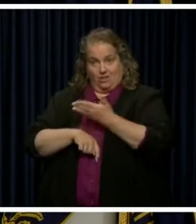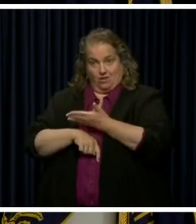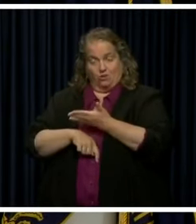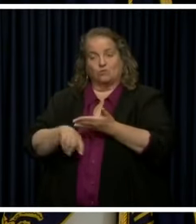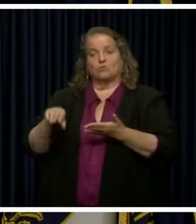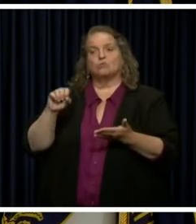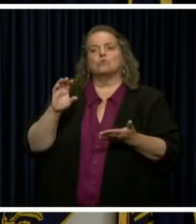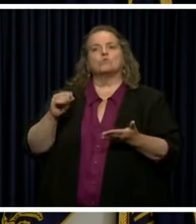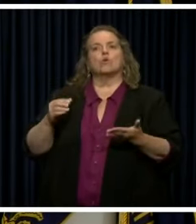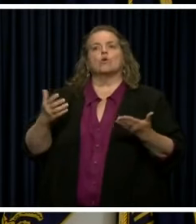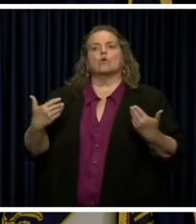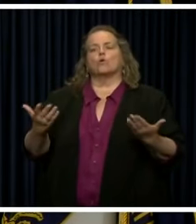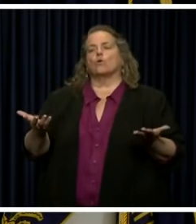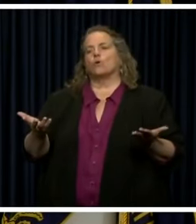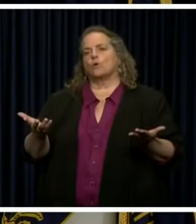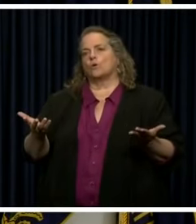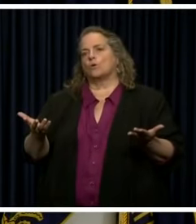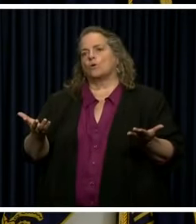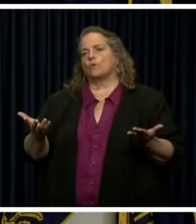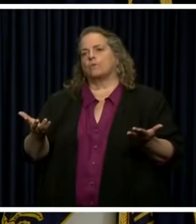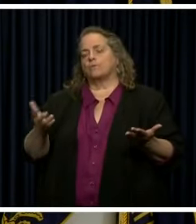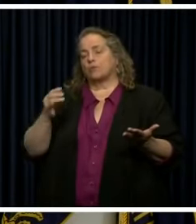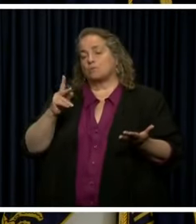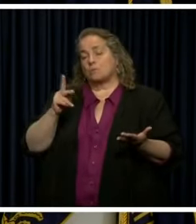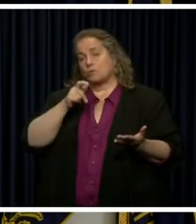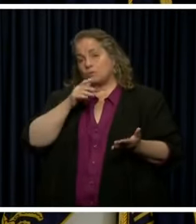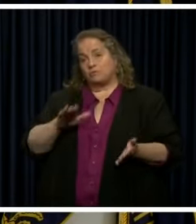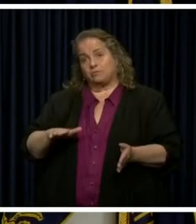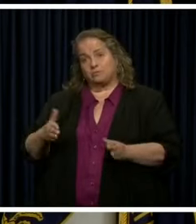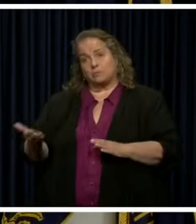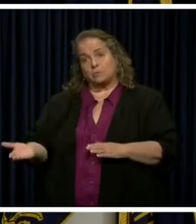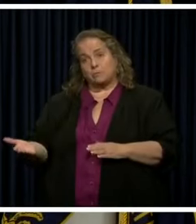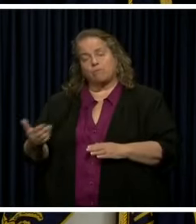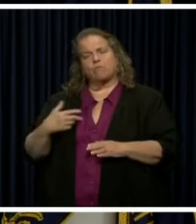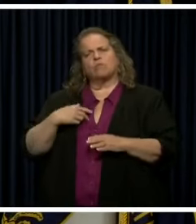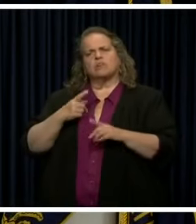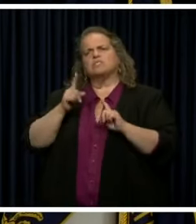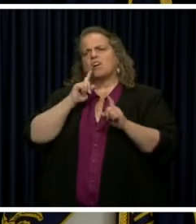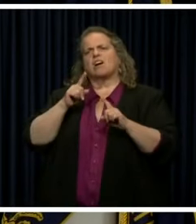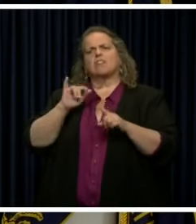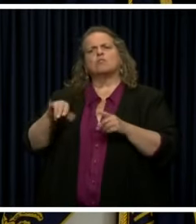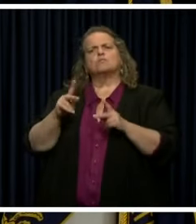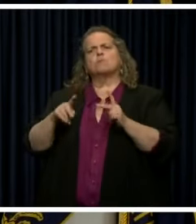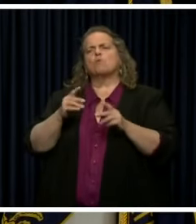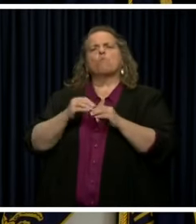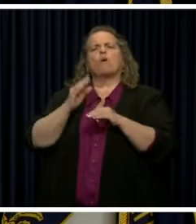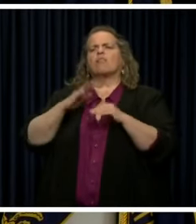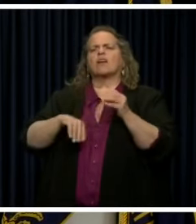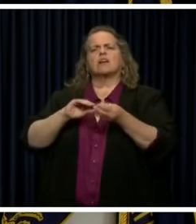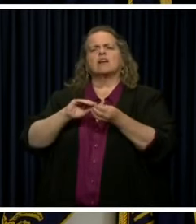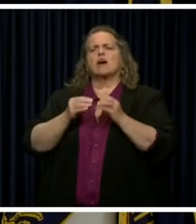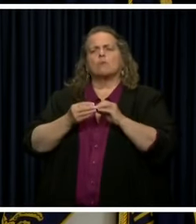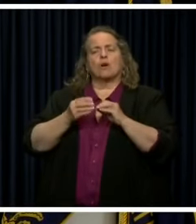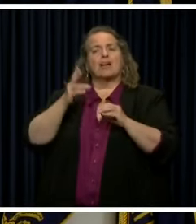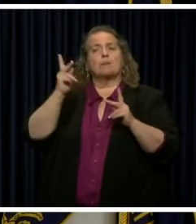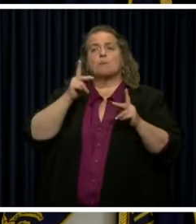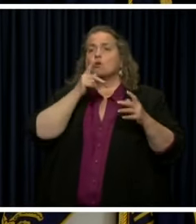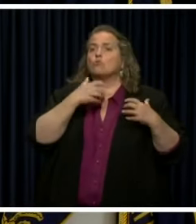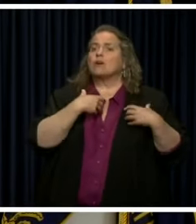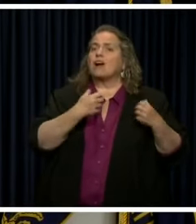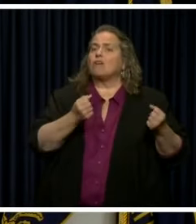So on those we've lost, we talk about people being more than a number. On those that have recovered, they're more than a number